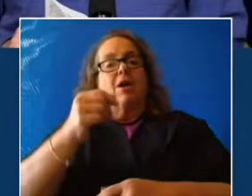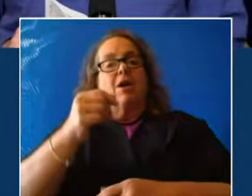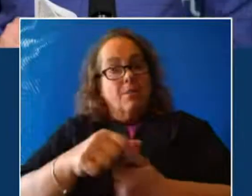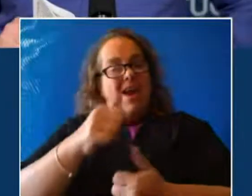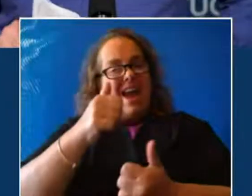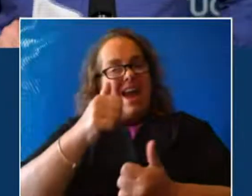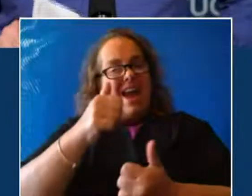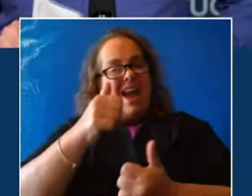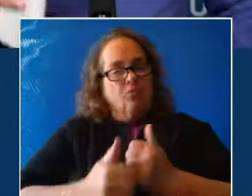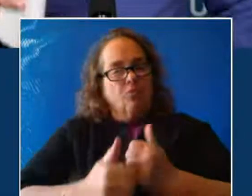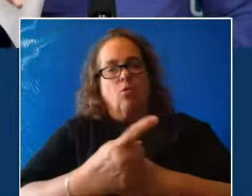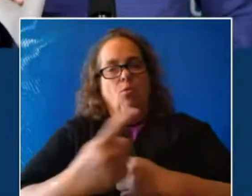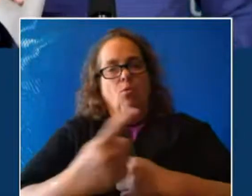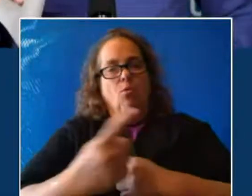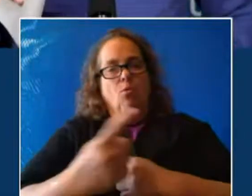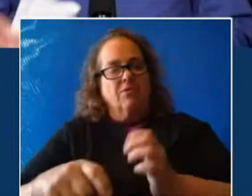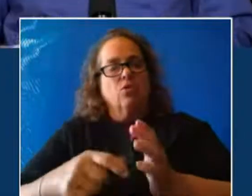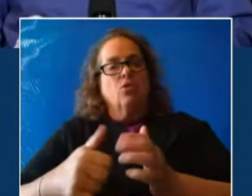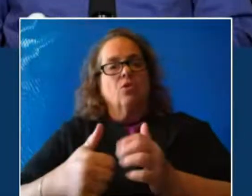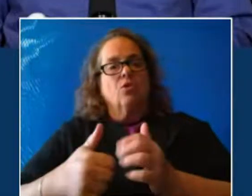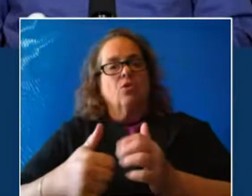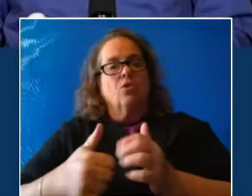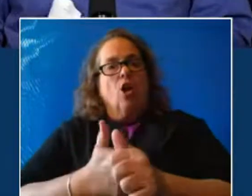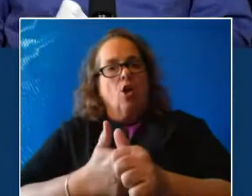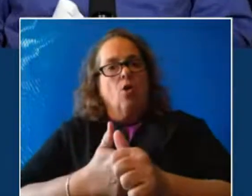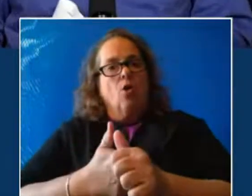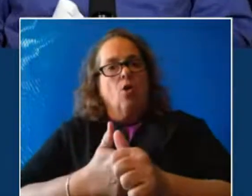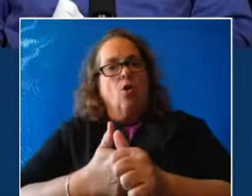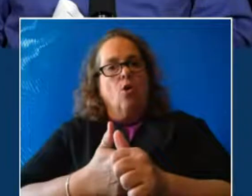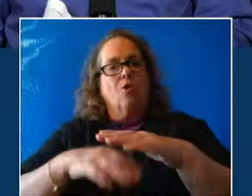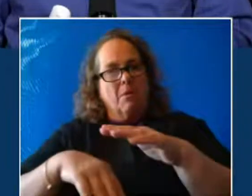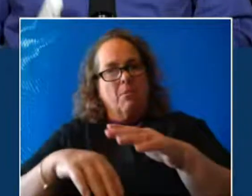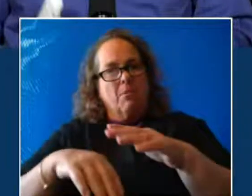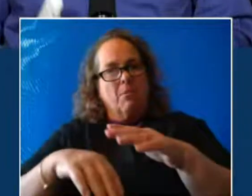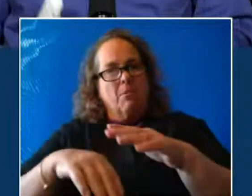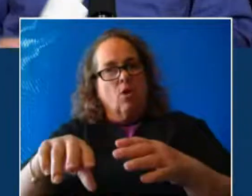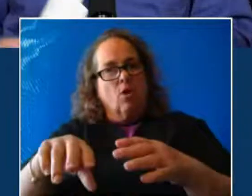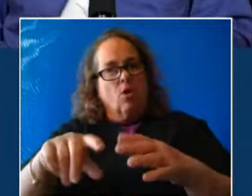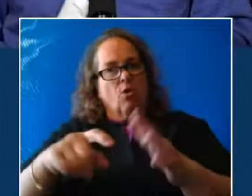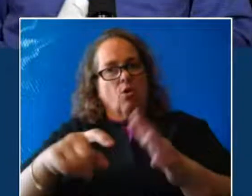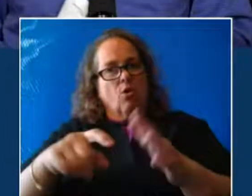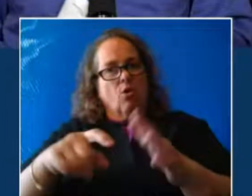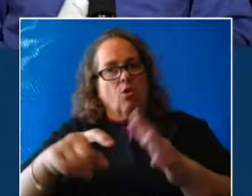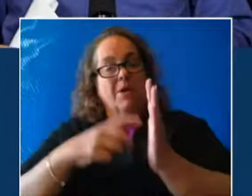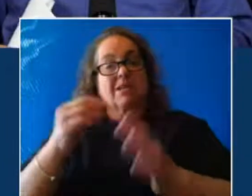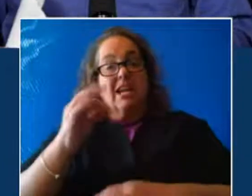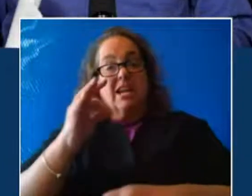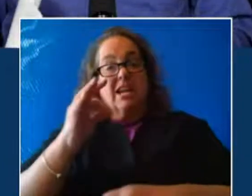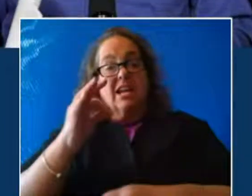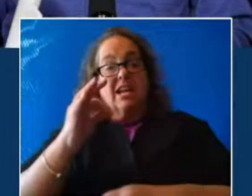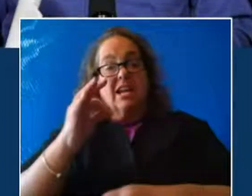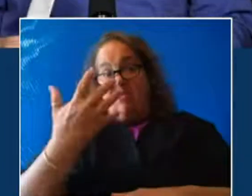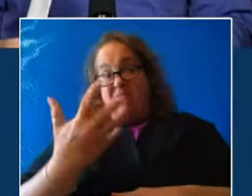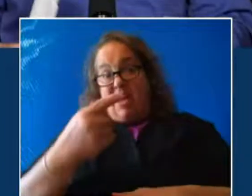minimum requirements. And then if one of the 5 supplemental guidances apply to you, you have to follow those requirements as